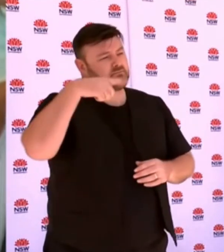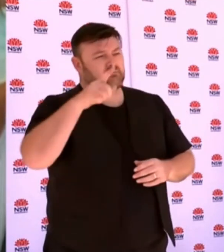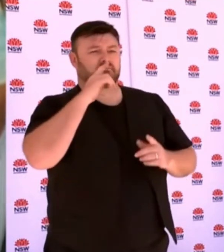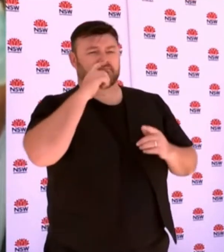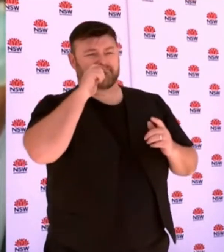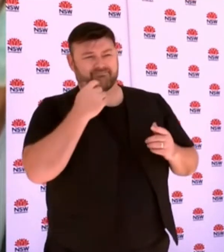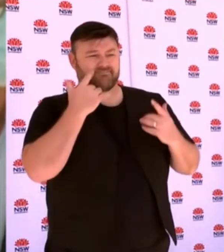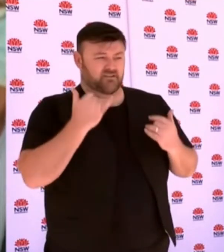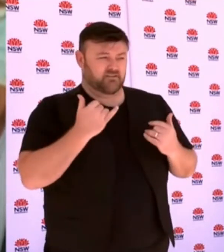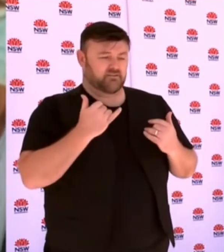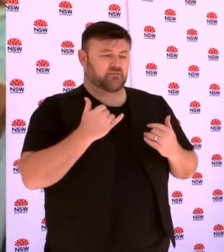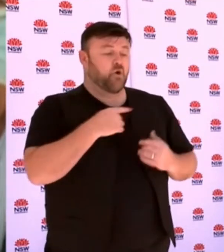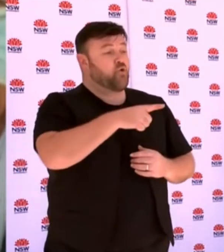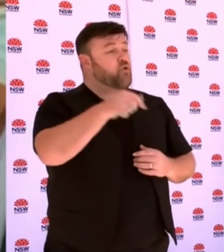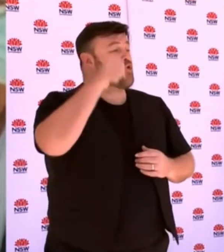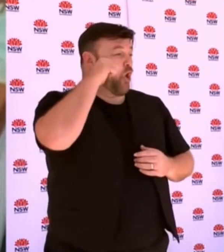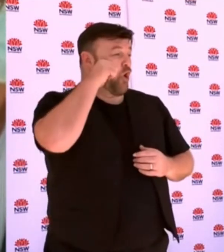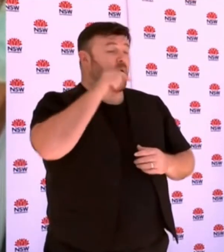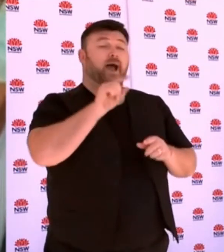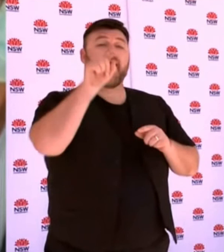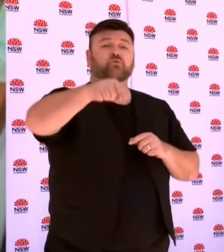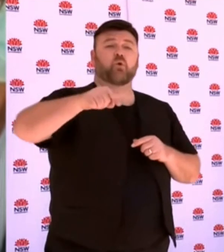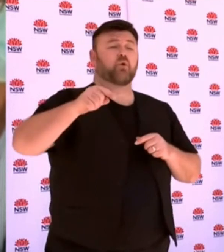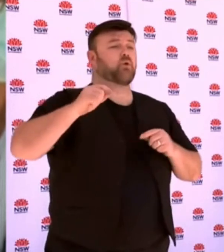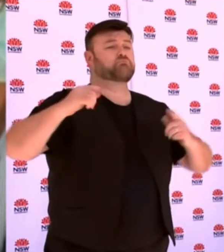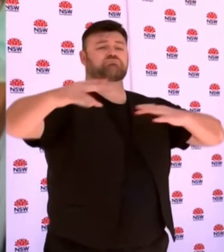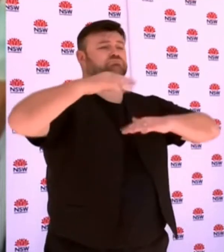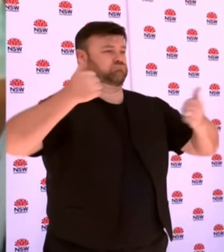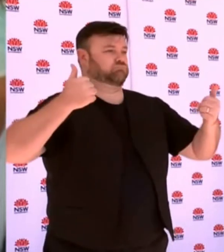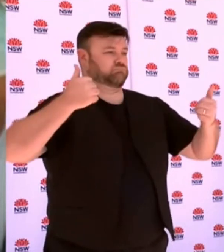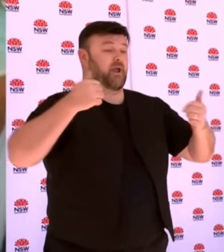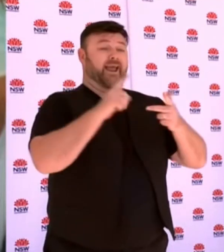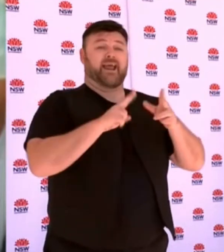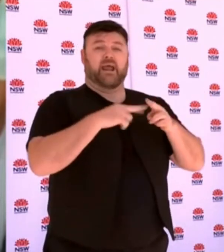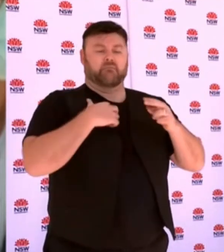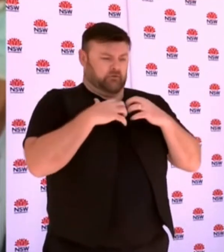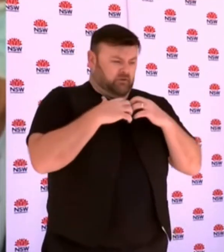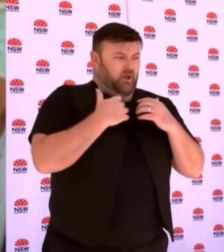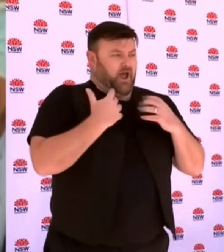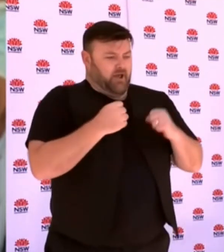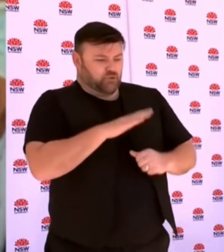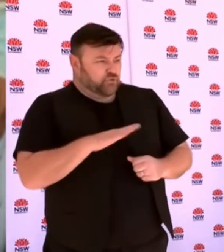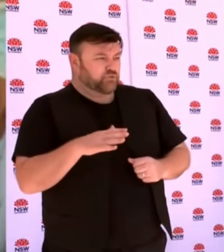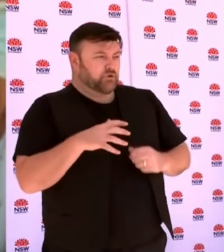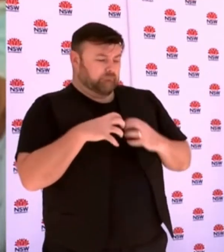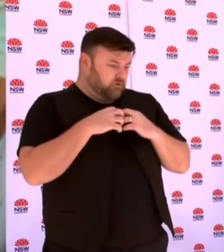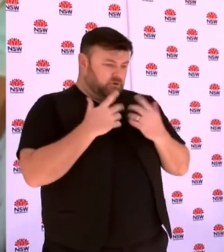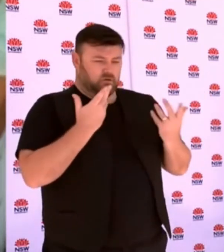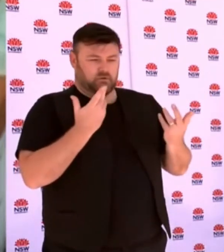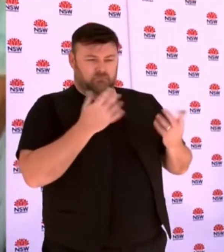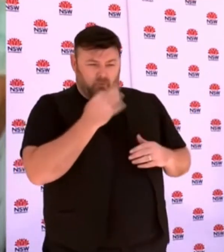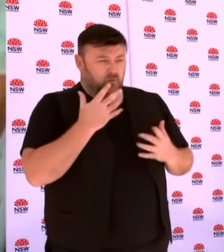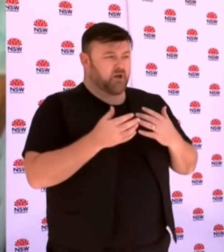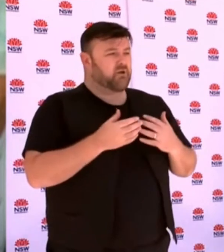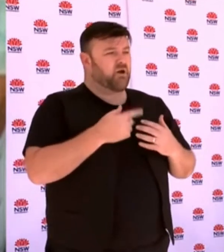everyone knows that outdoor environments are fine. We do need, if you're cooked up and you've got children, take them to